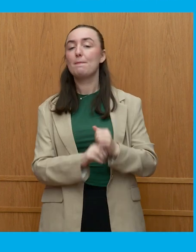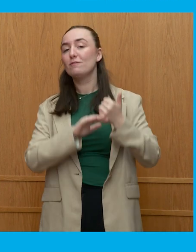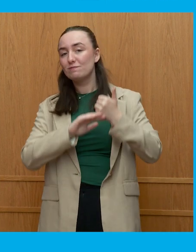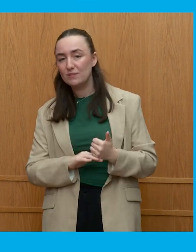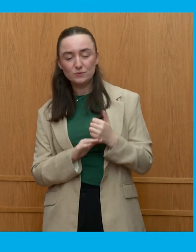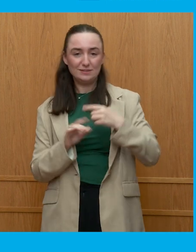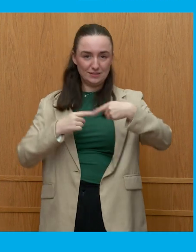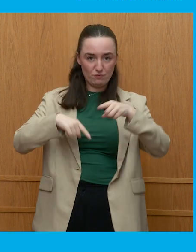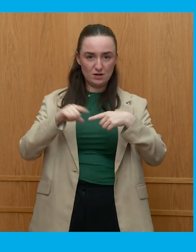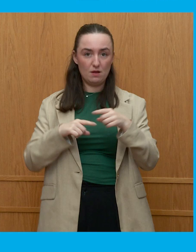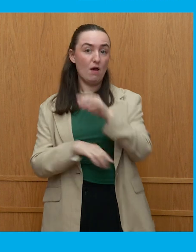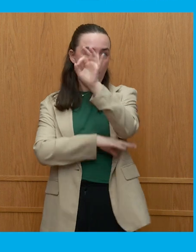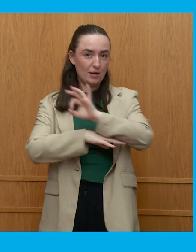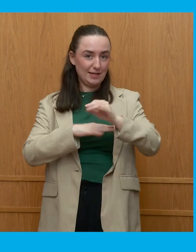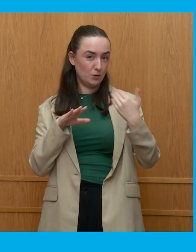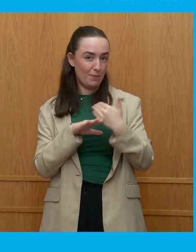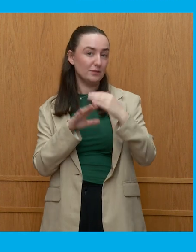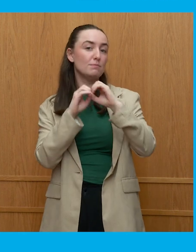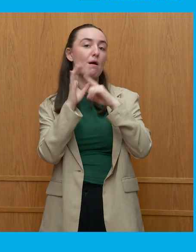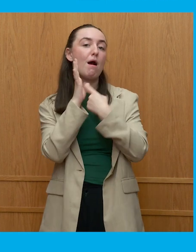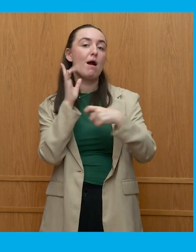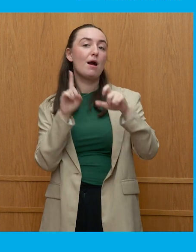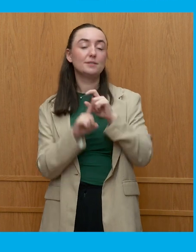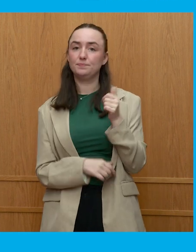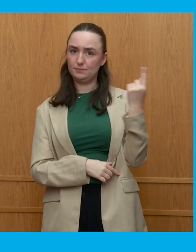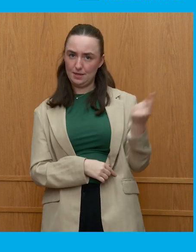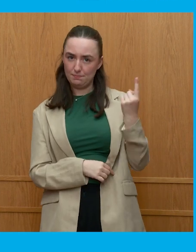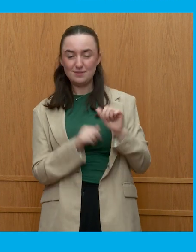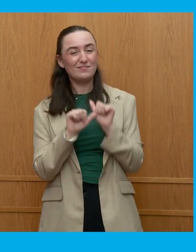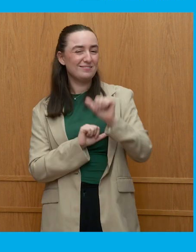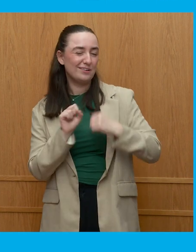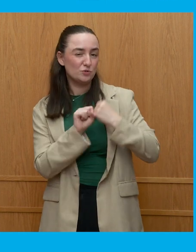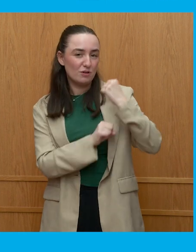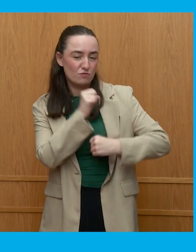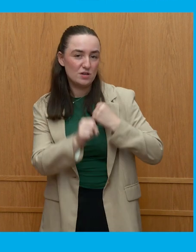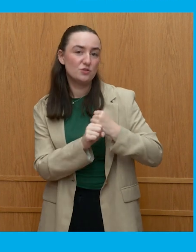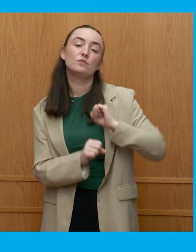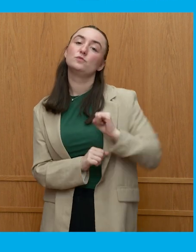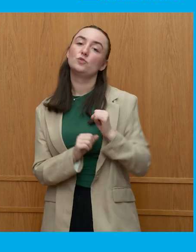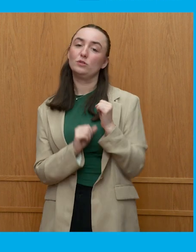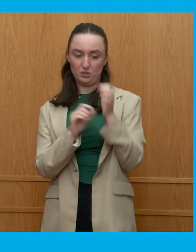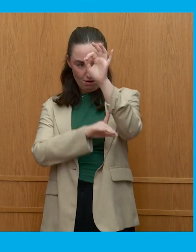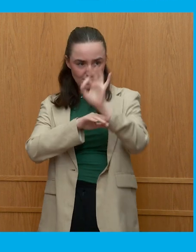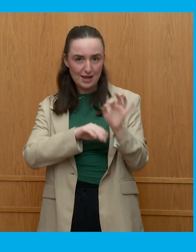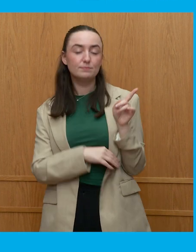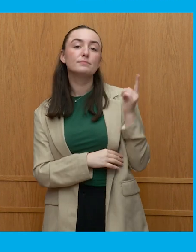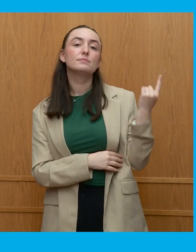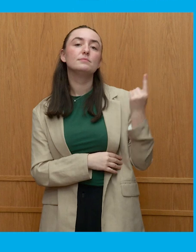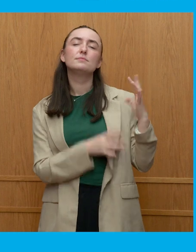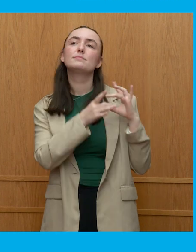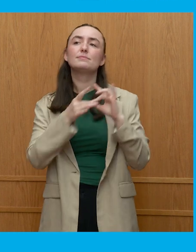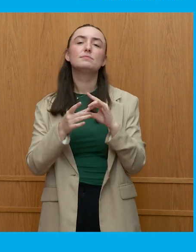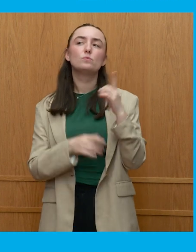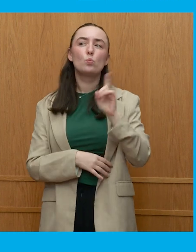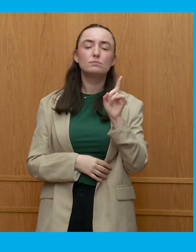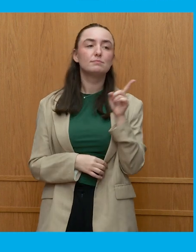BARD. And Rory is the next generation of Scottish architects, but his connection is, I'm told that you're